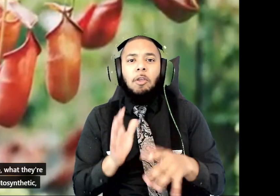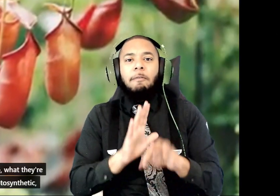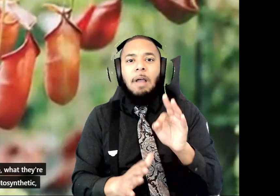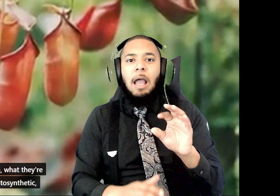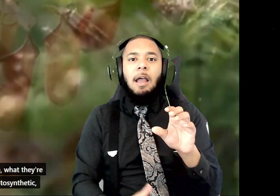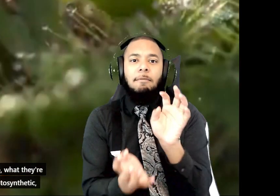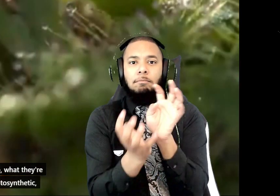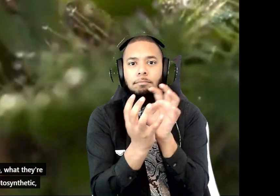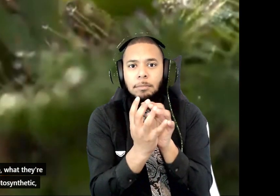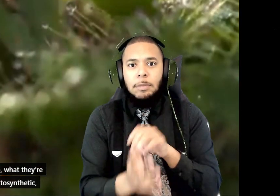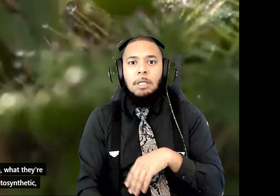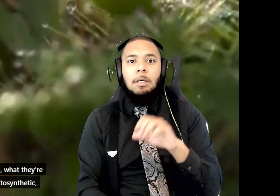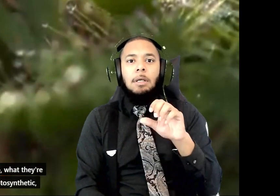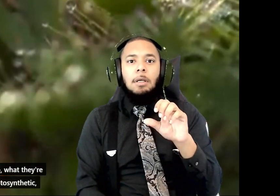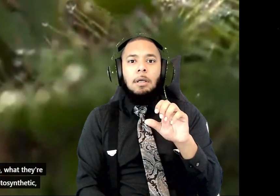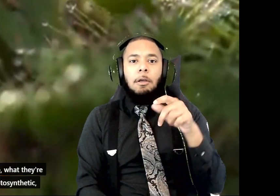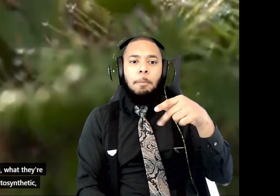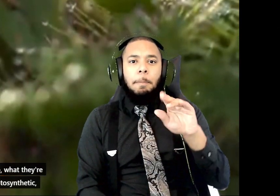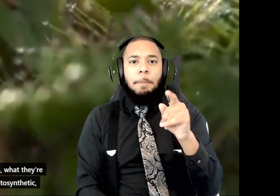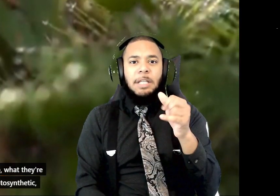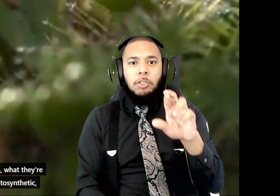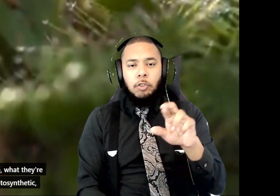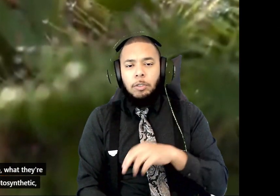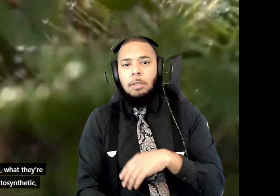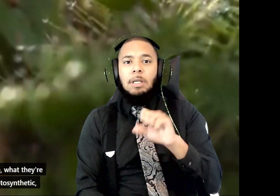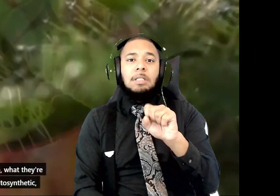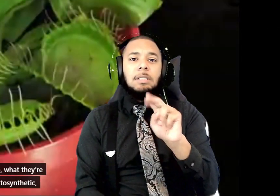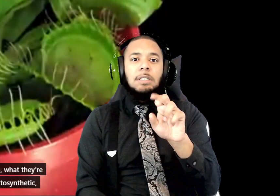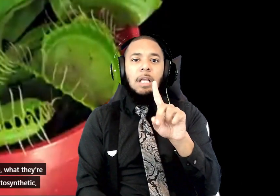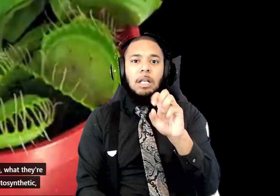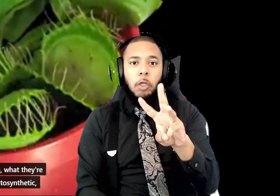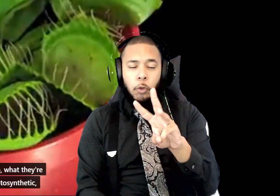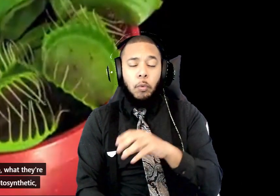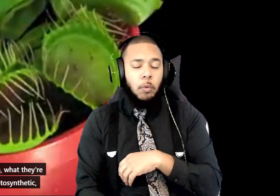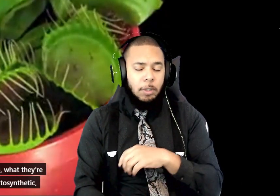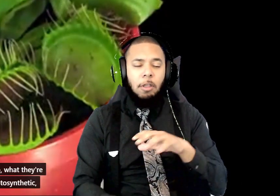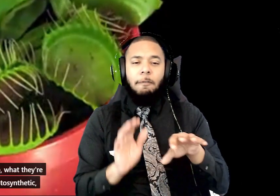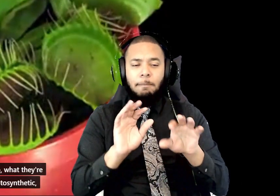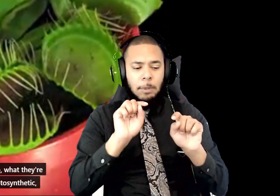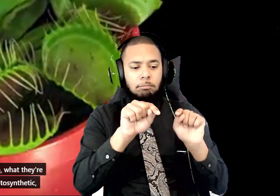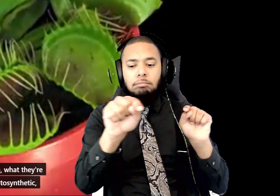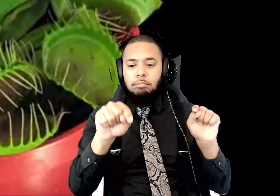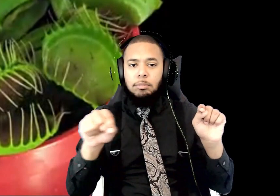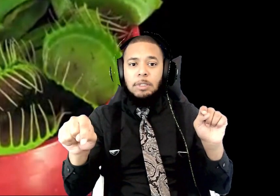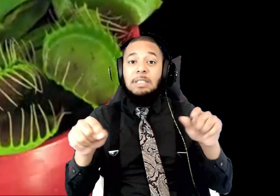plants, and sundew. And what they're able to do is they're still